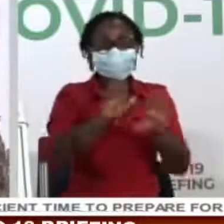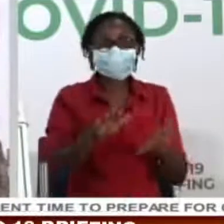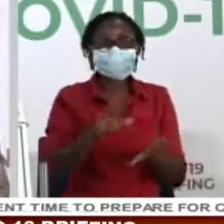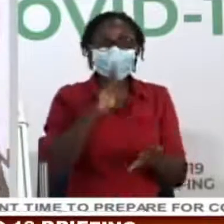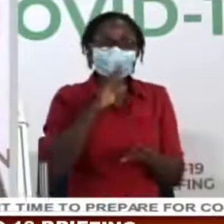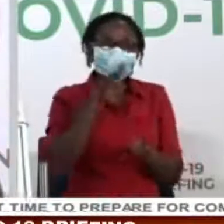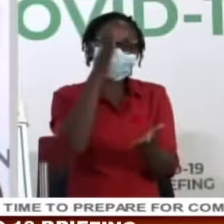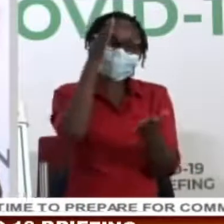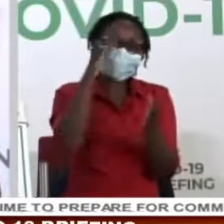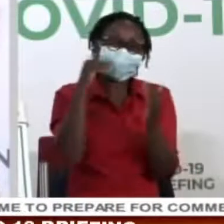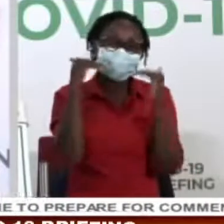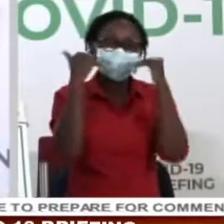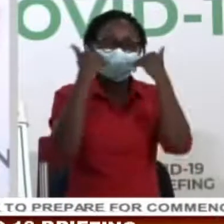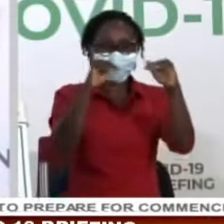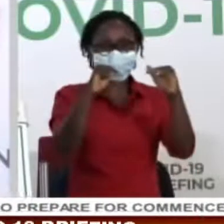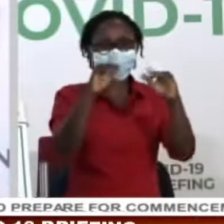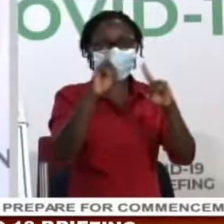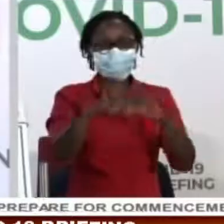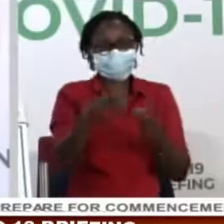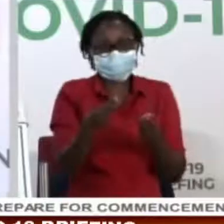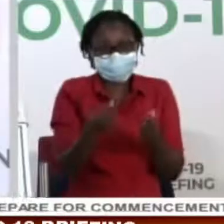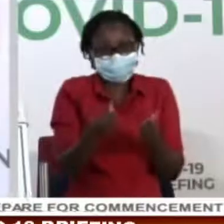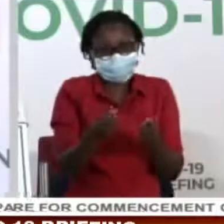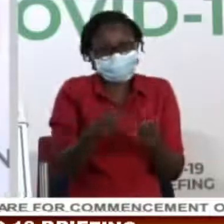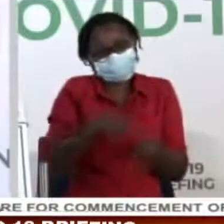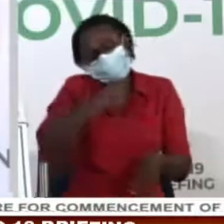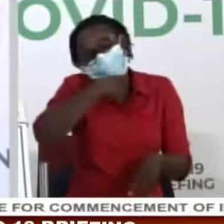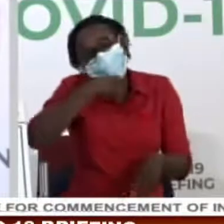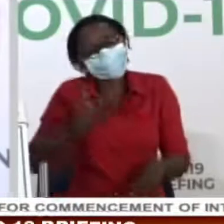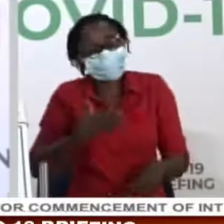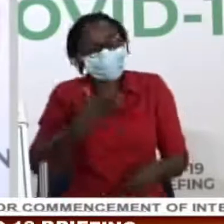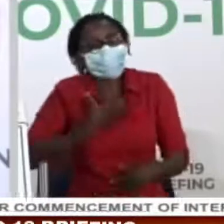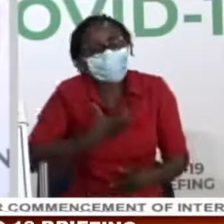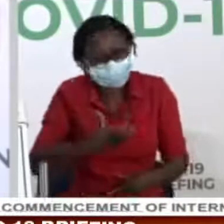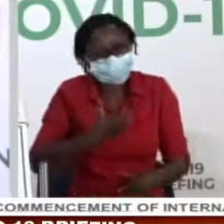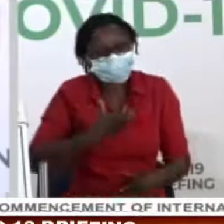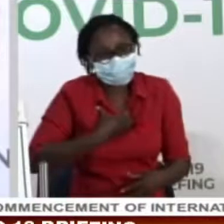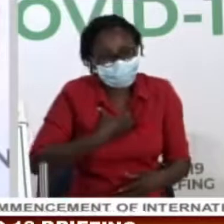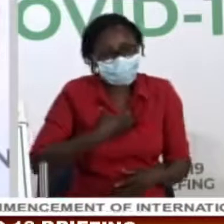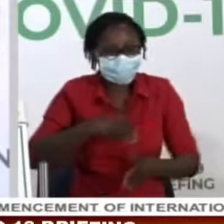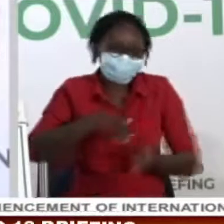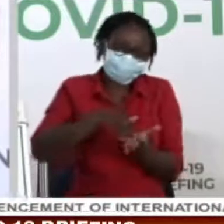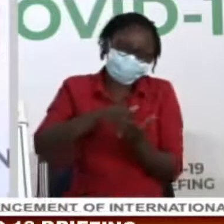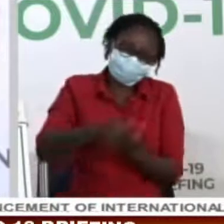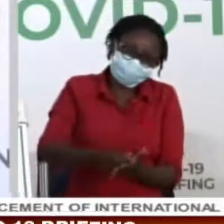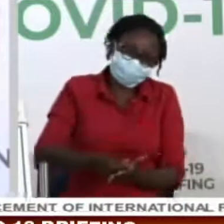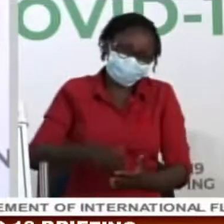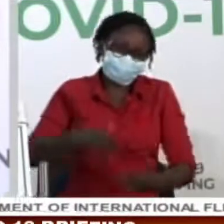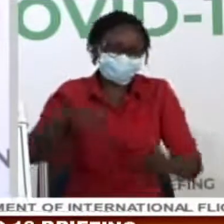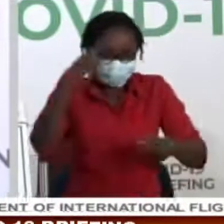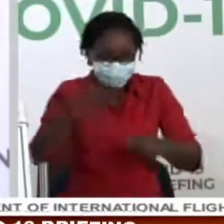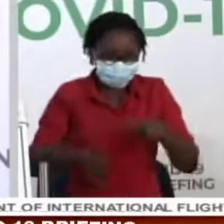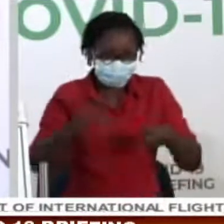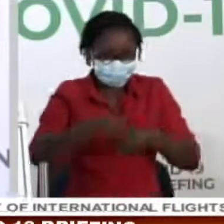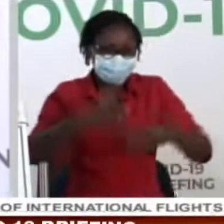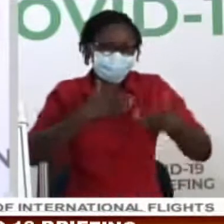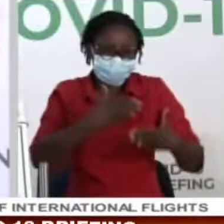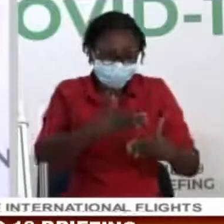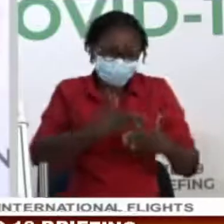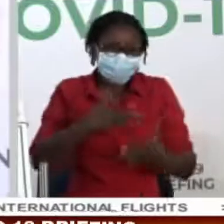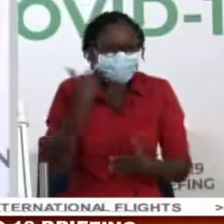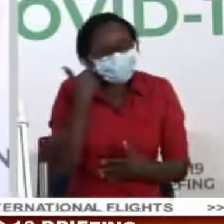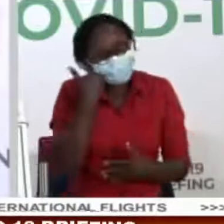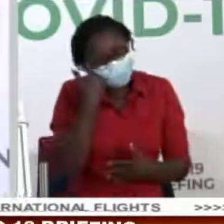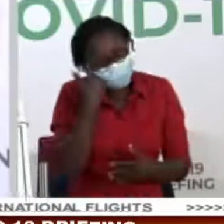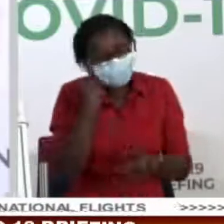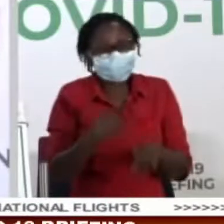just a few, such as dry cough, fatigue, difficulty in breathing, fever.